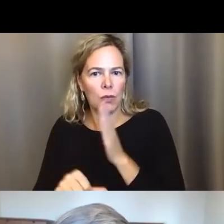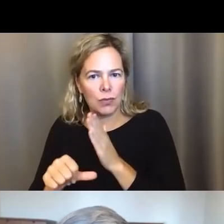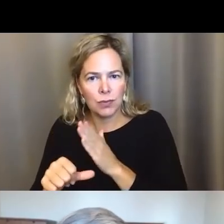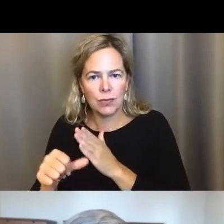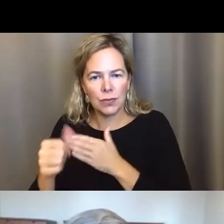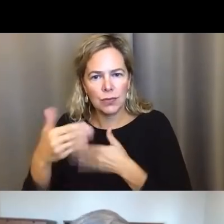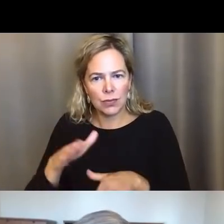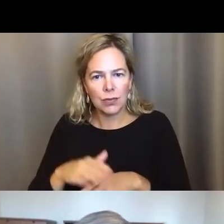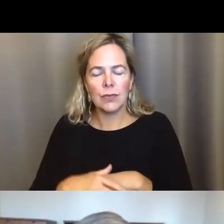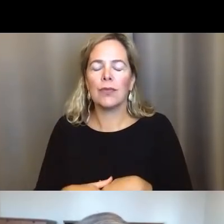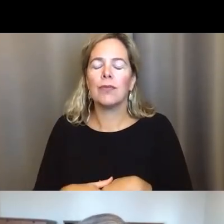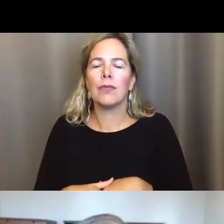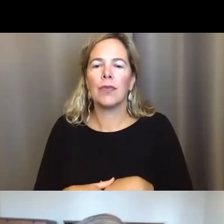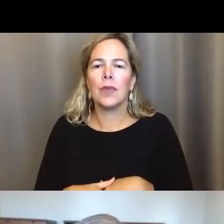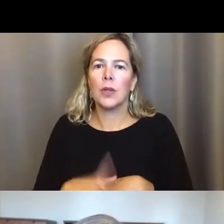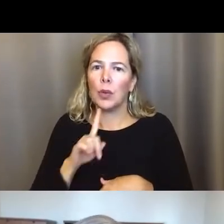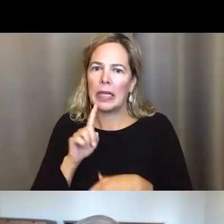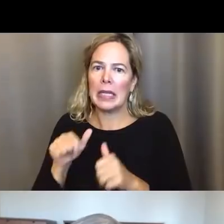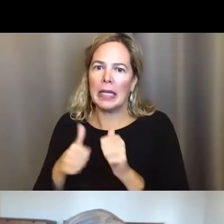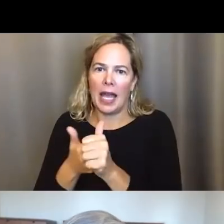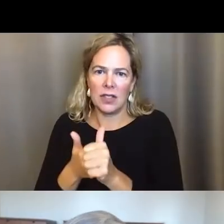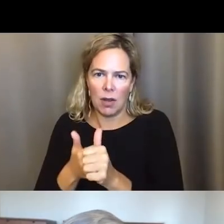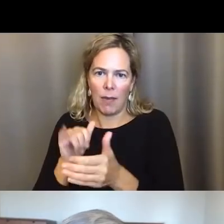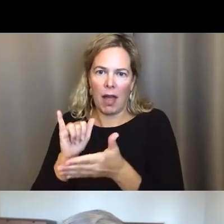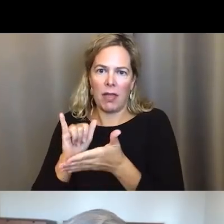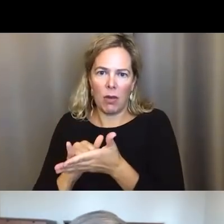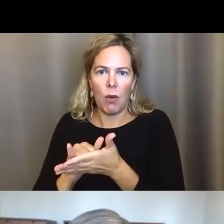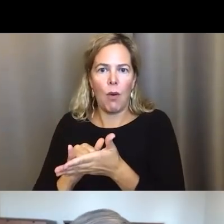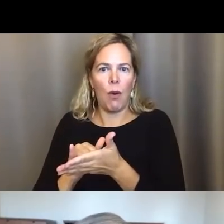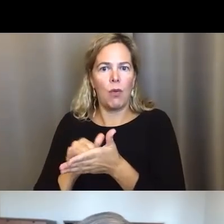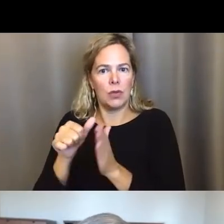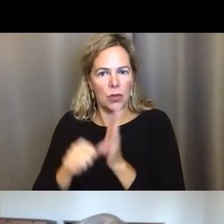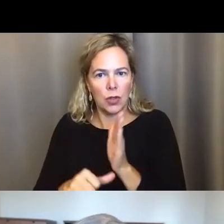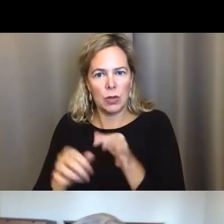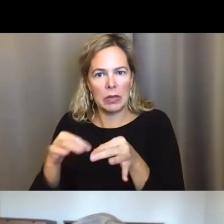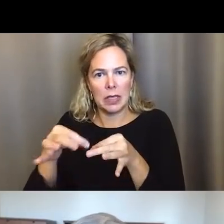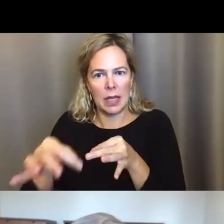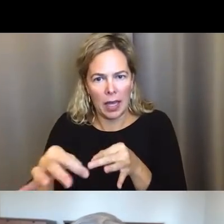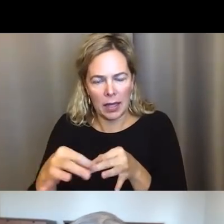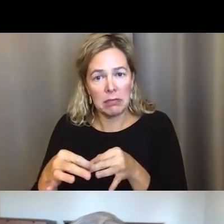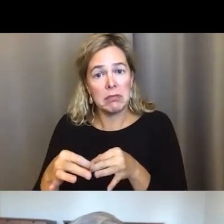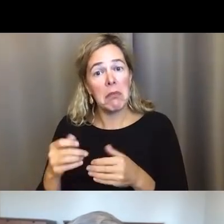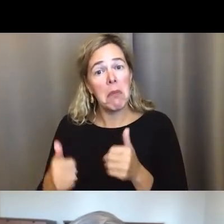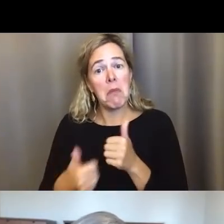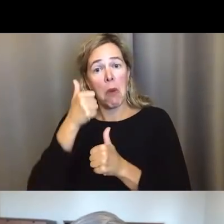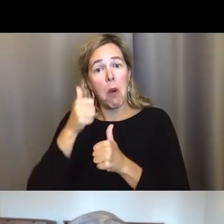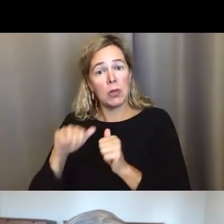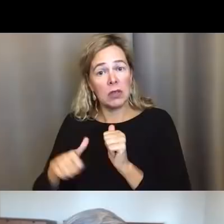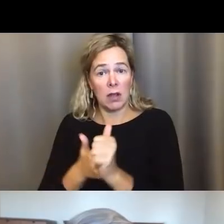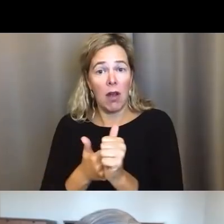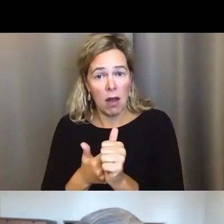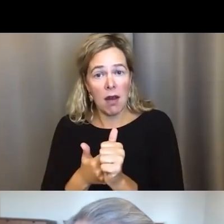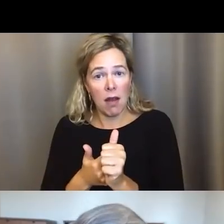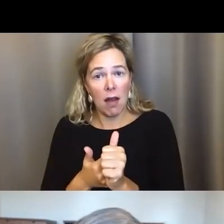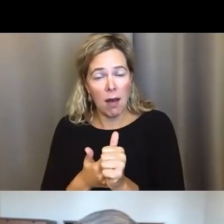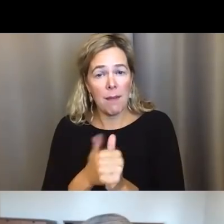those delays. And we've largely caught up on almost all of those patients that had